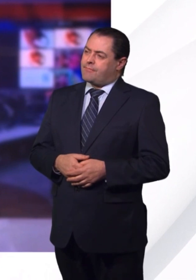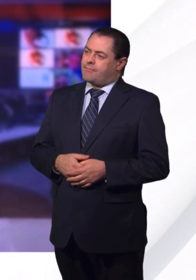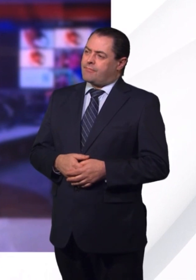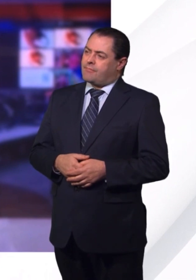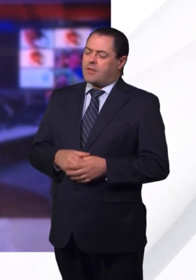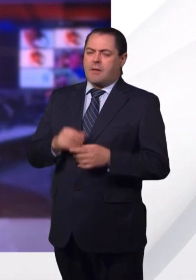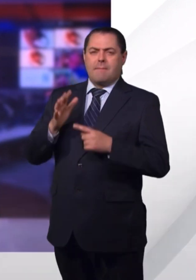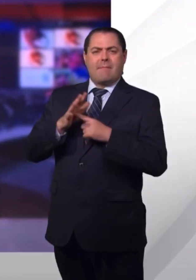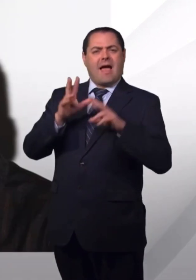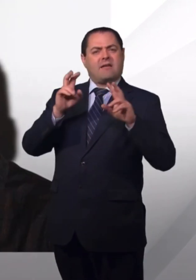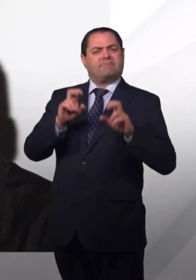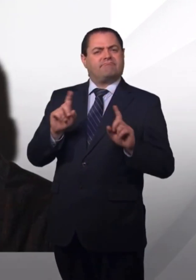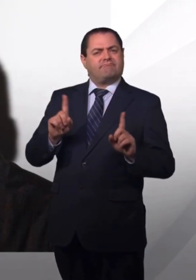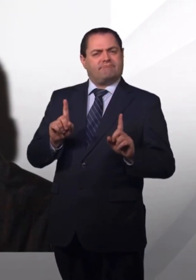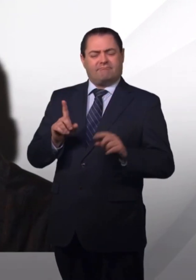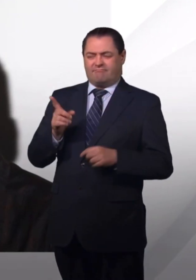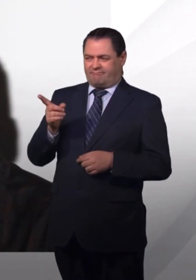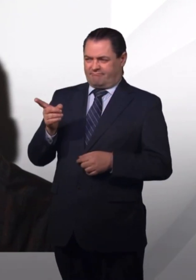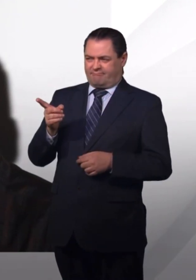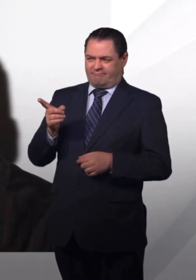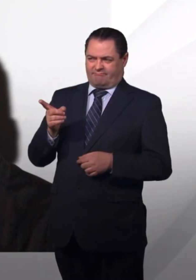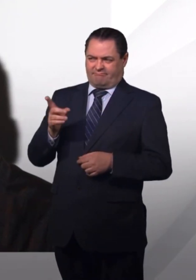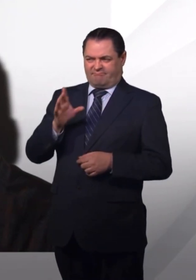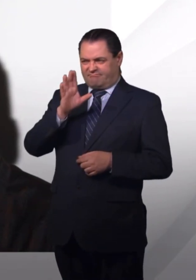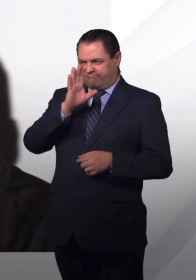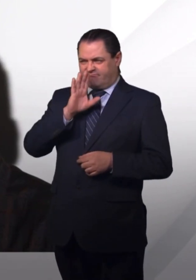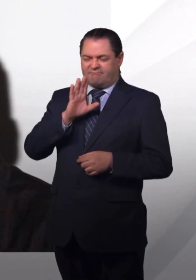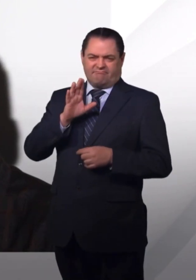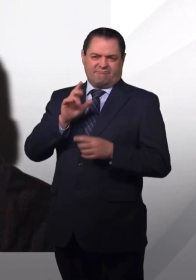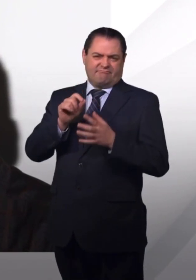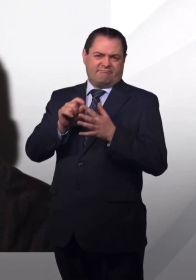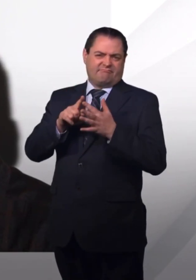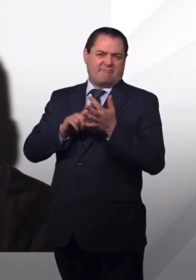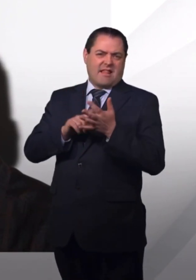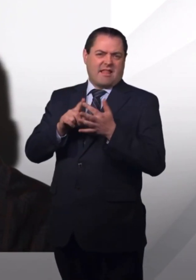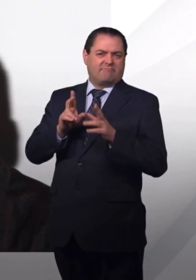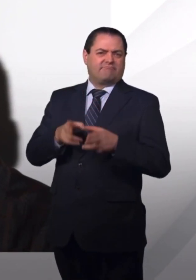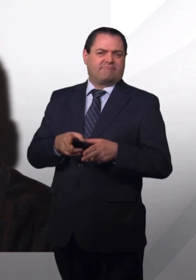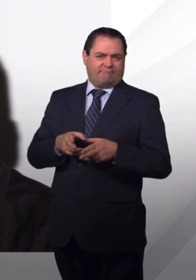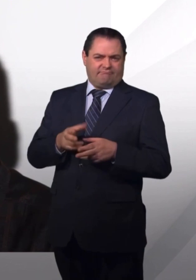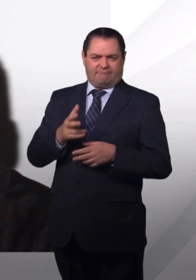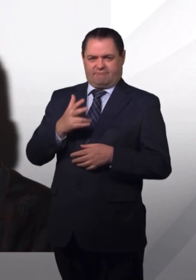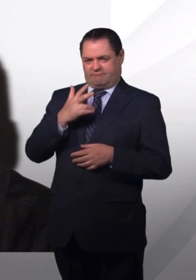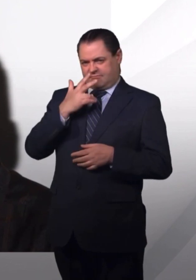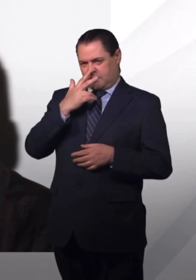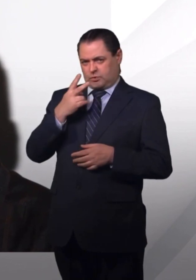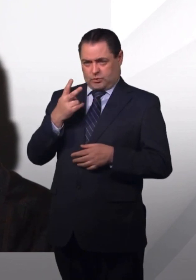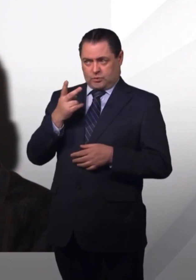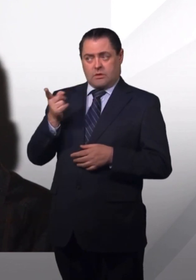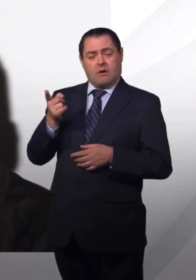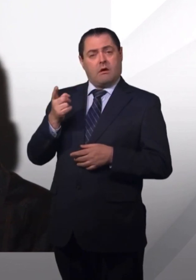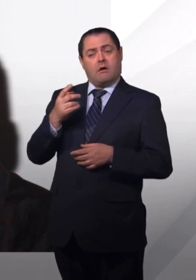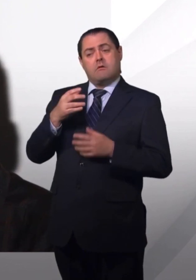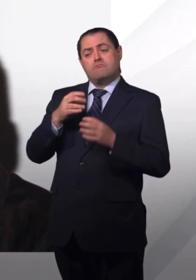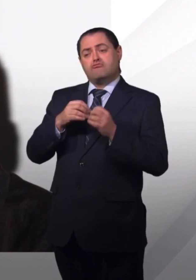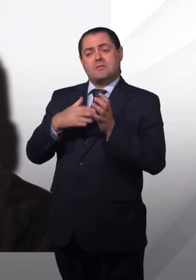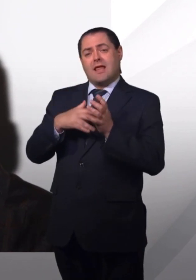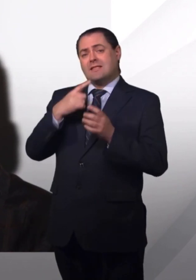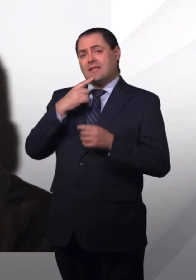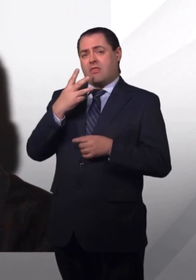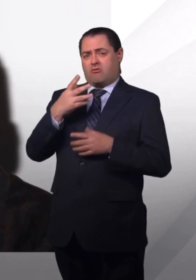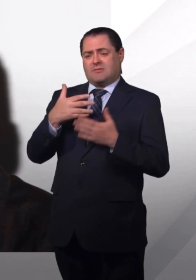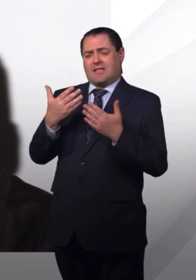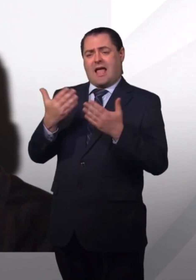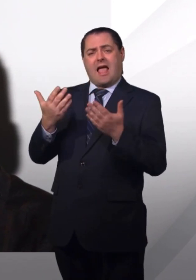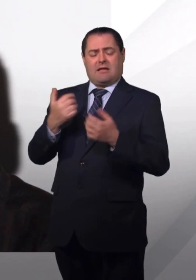begin with our top stories. Brazil declares 3 days of national mourning following the death of Pelé, widely regarded as the finest